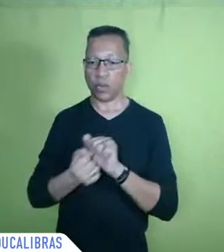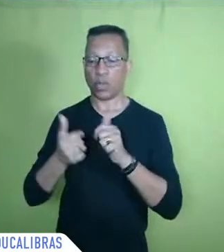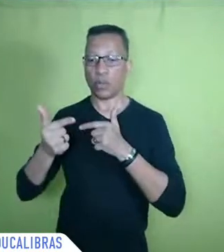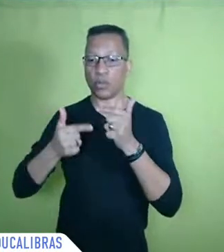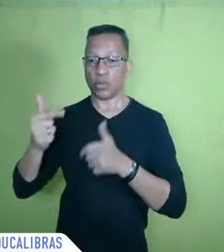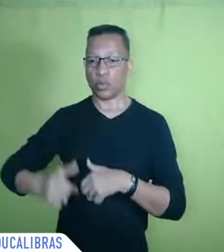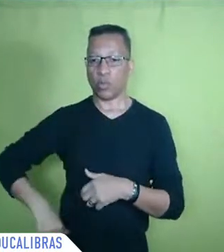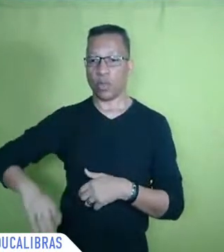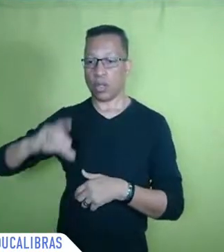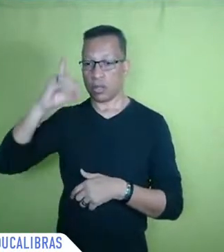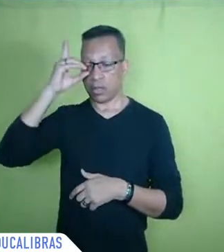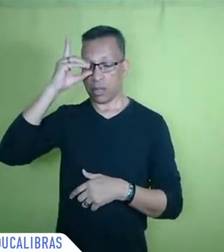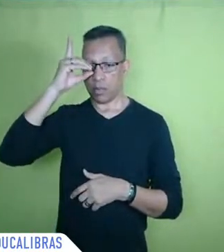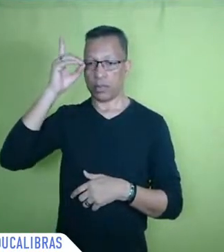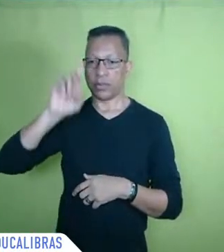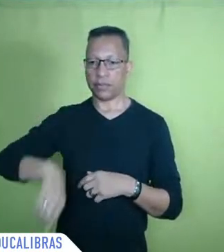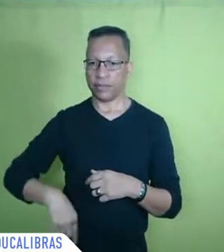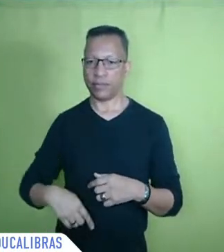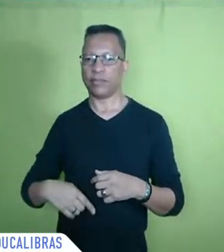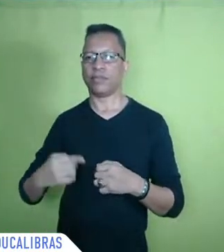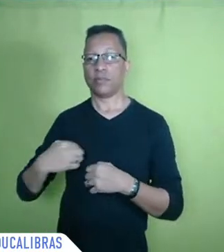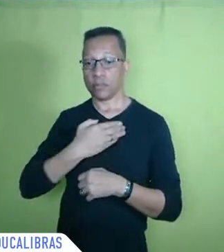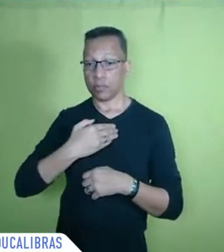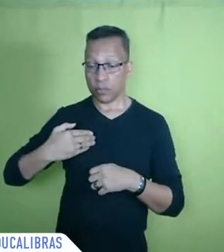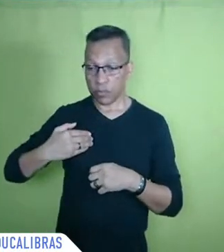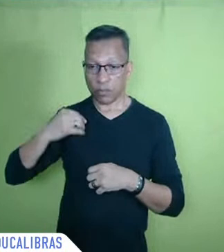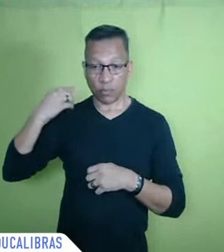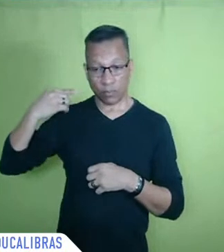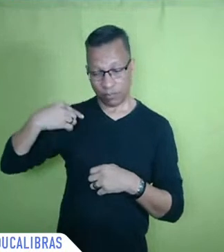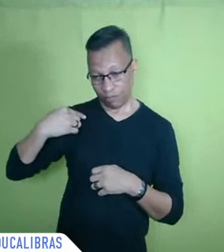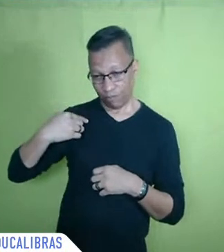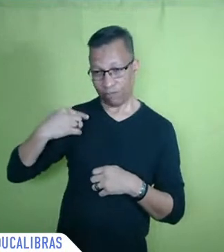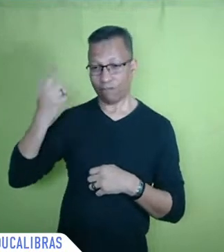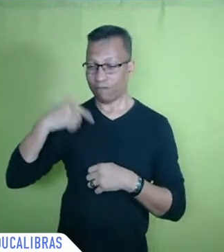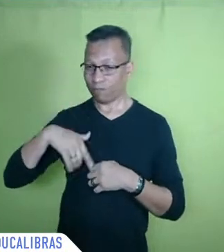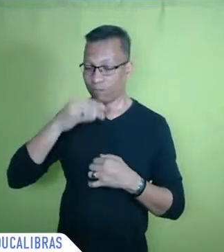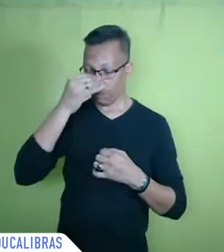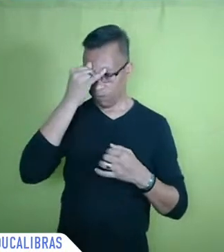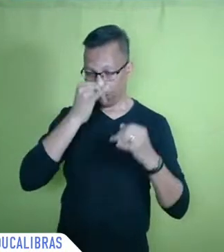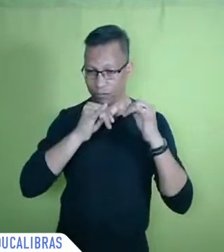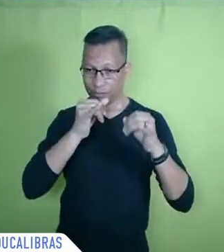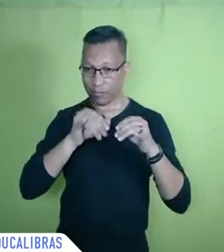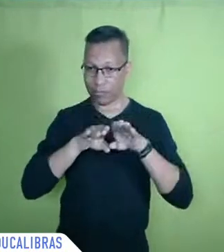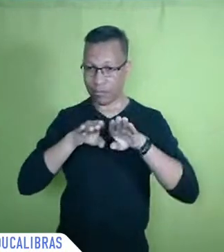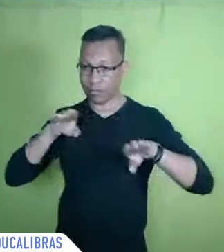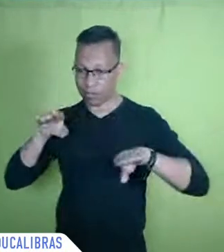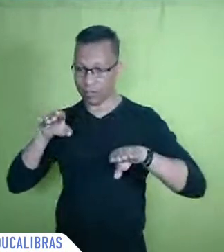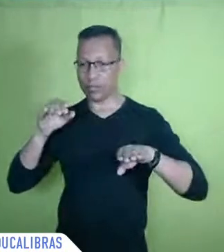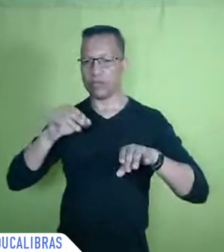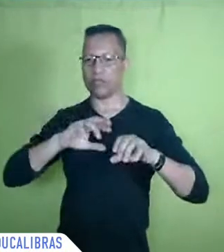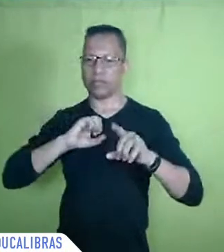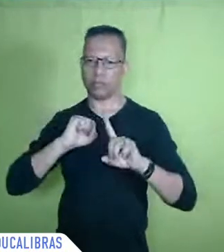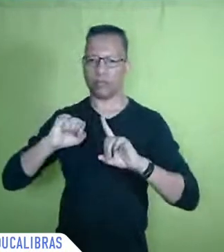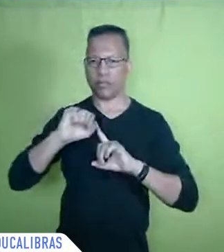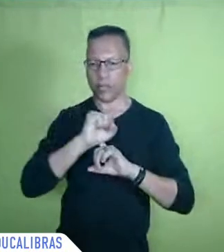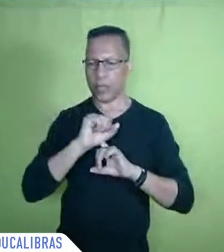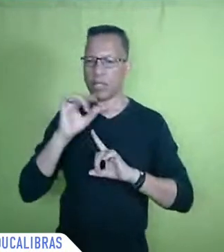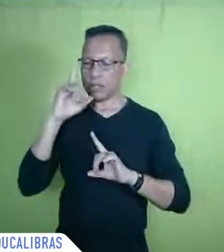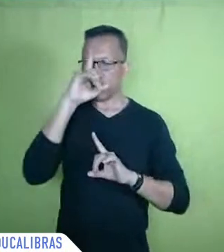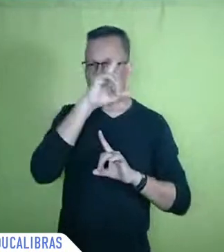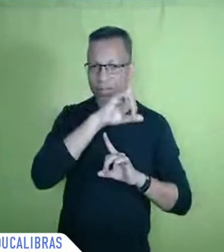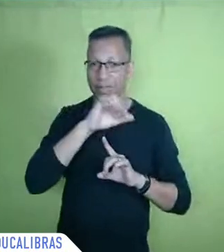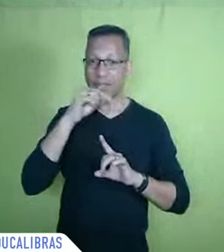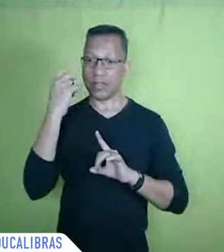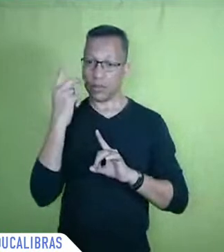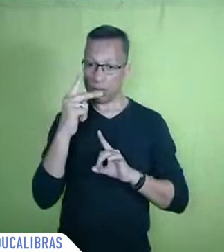As a member of the PCdoB, Flávio Dino was a federal deputy and president of Embratur in the government of Dilma Rousseff.